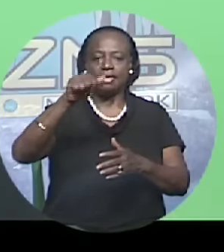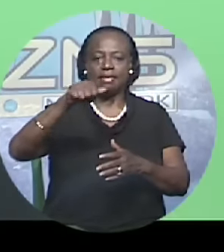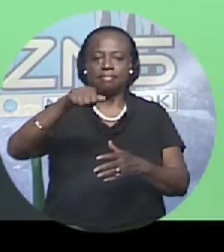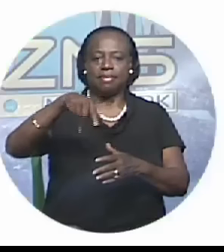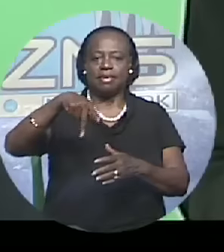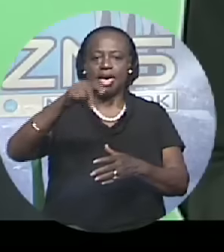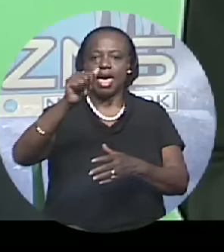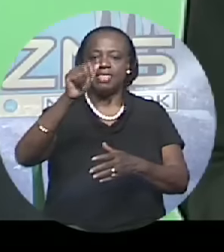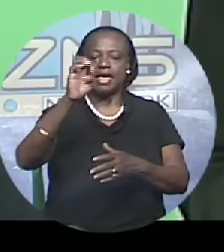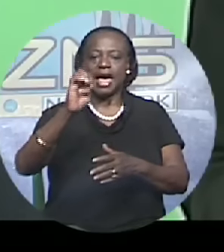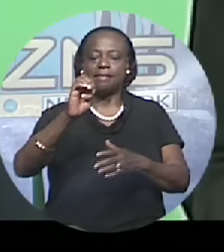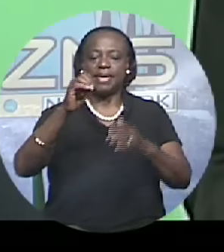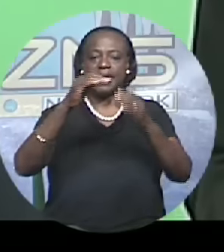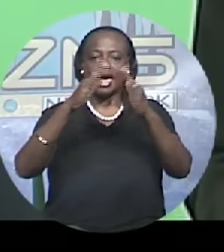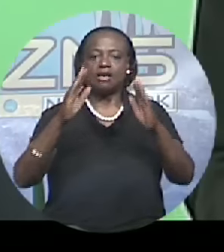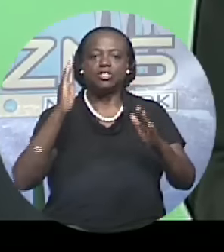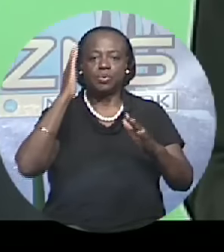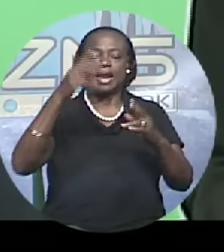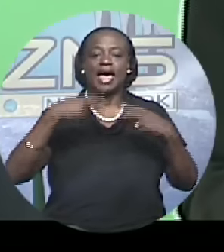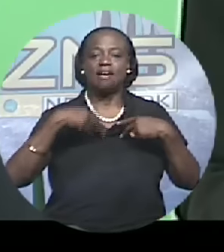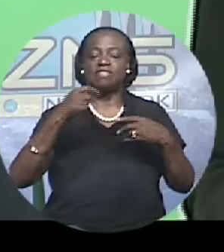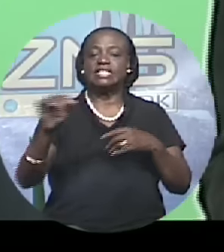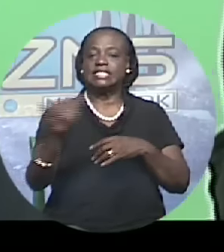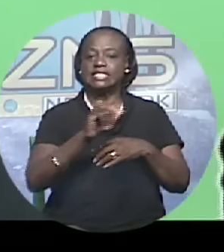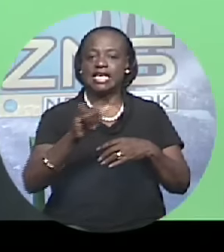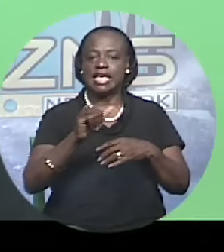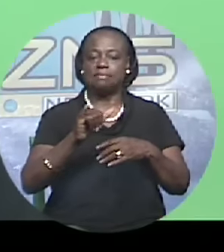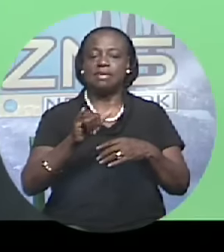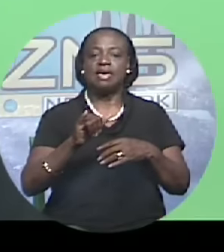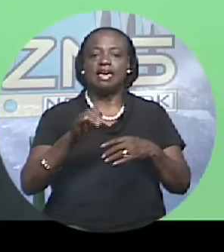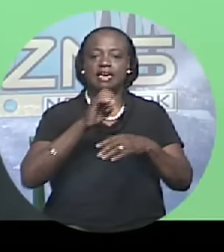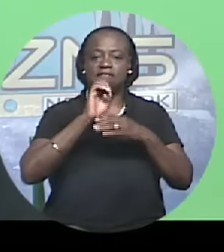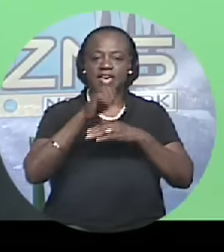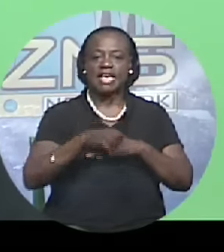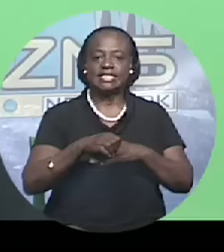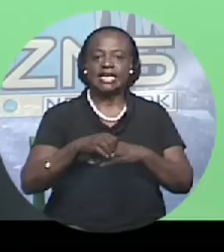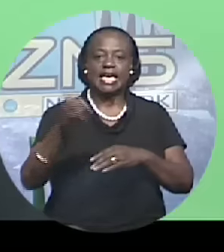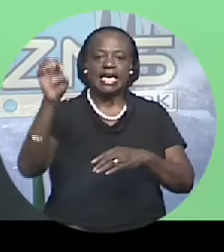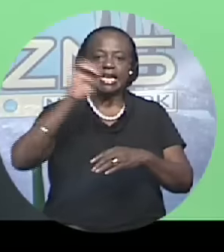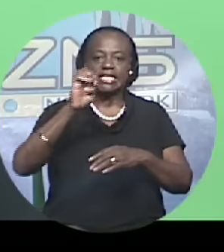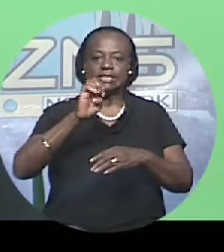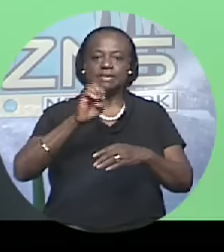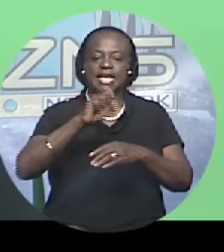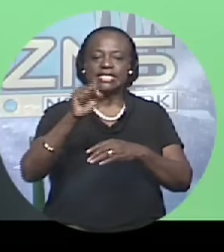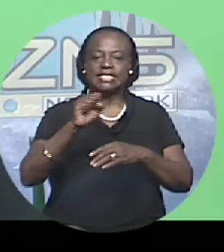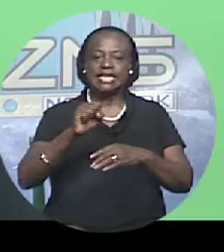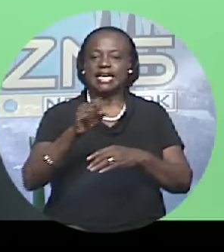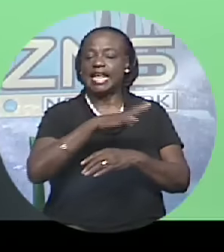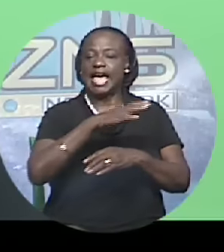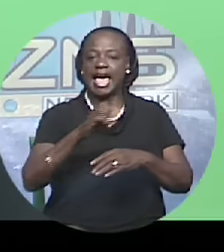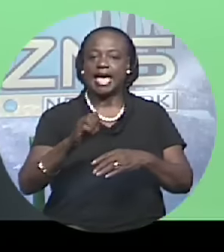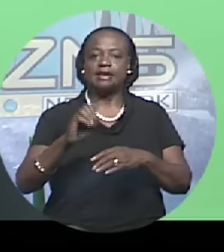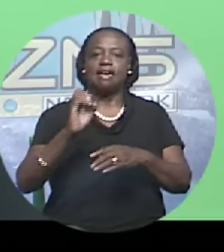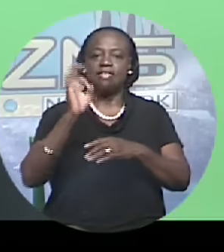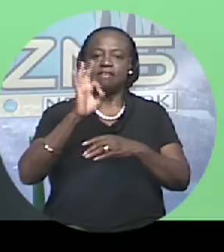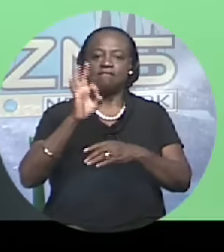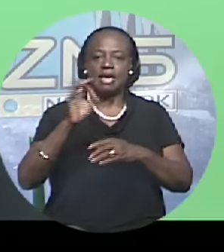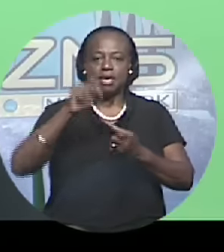have the same effect. Elizabeth Estates and Fleming Street clinics will open for service from 8 a.m. to 9